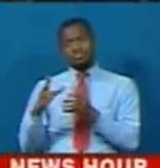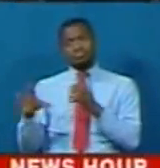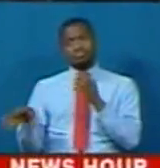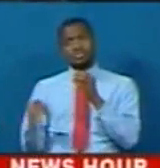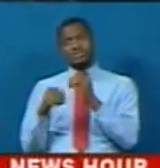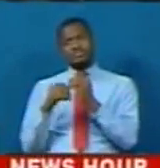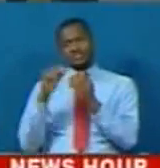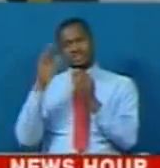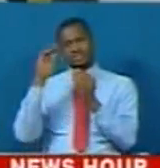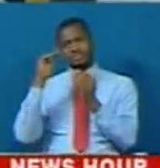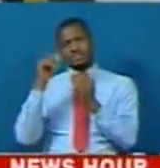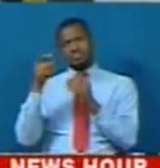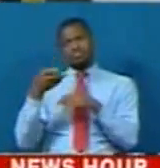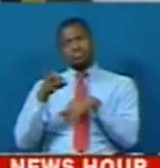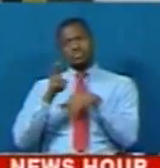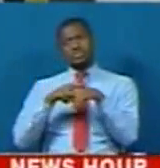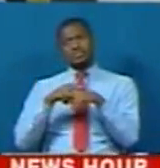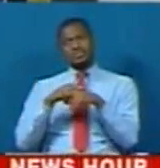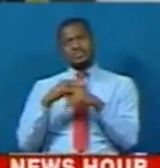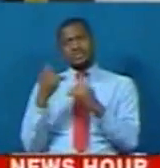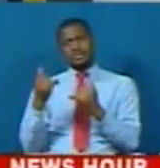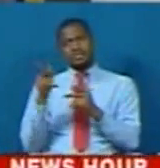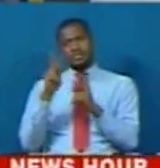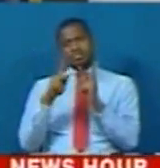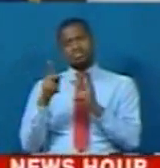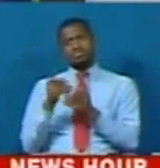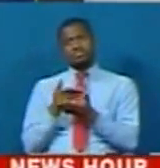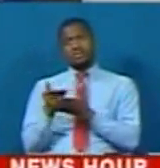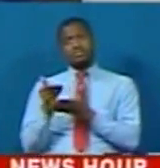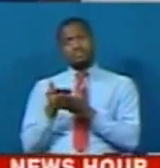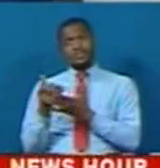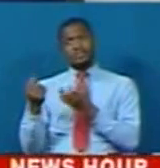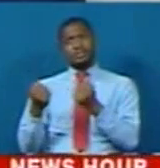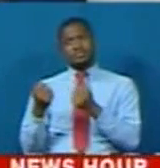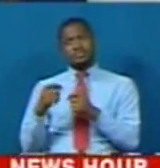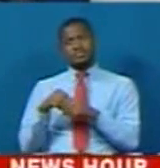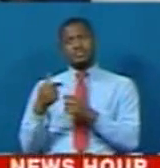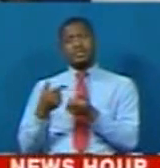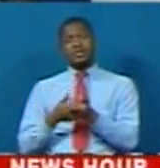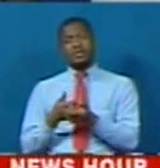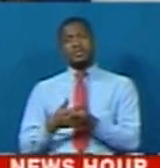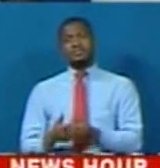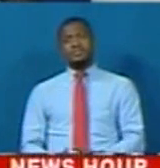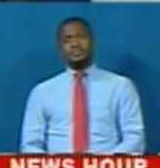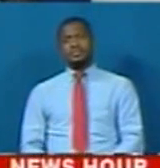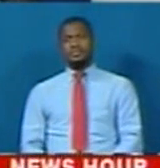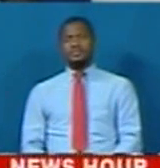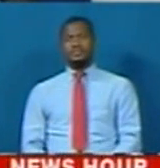new addition is expected to increase the presence of Ashok in Ghana.